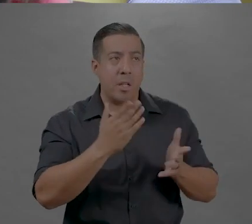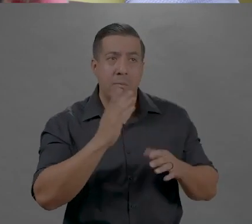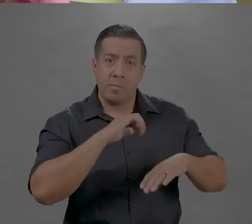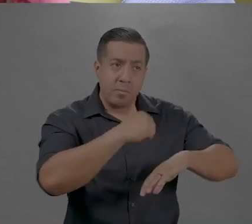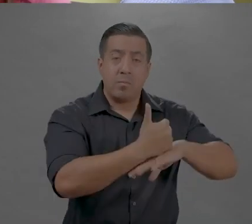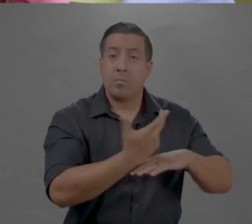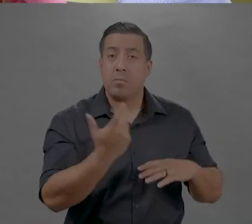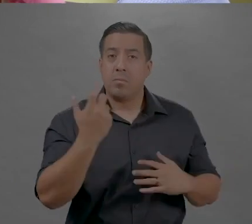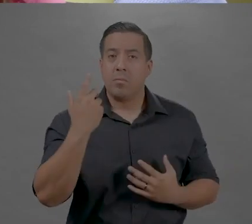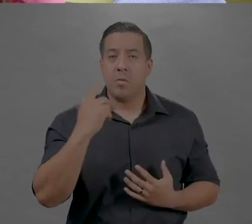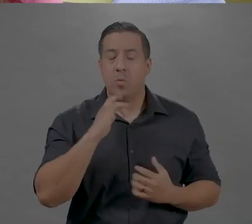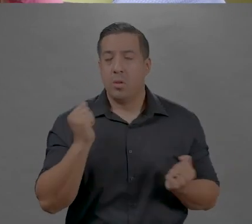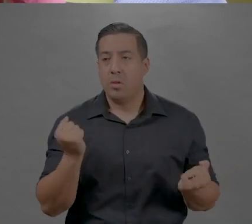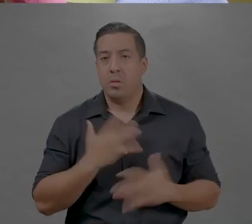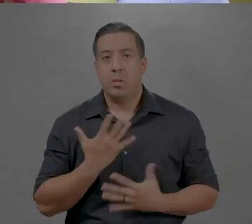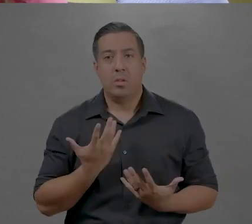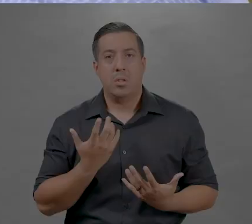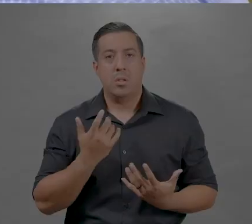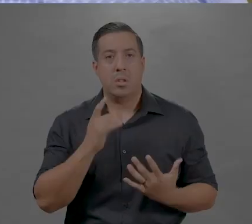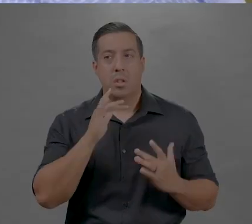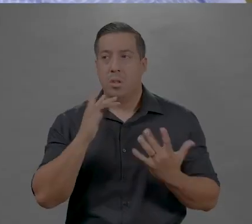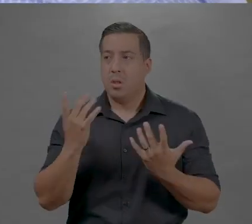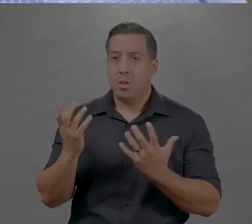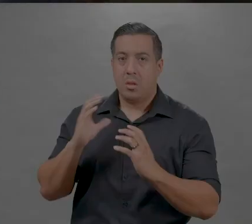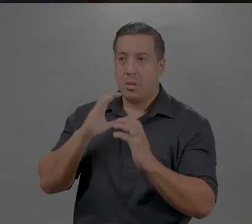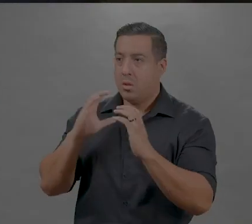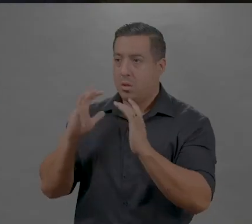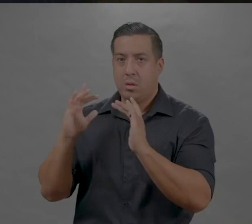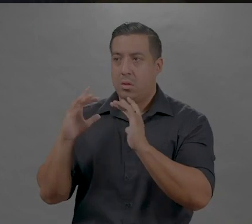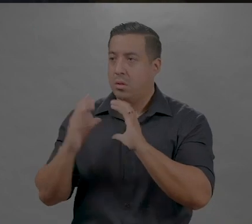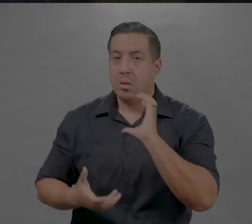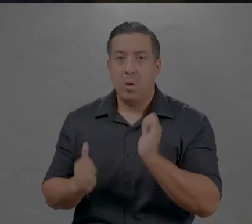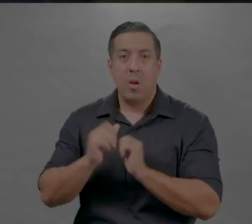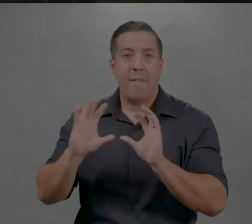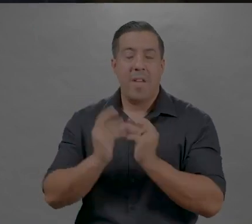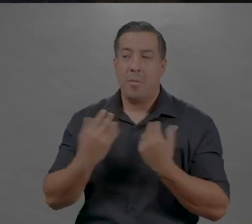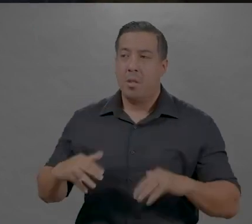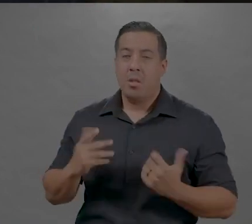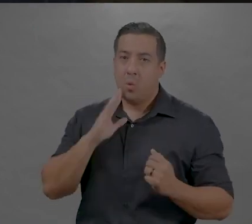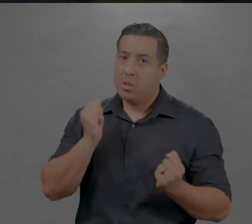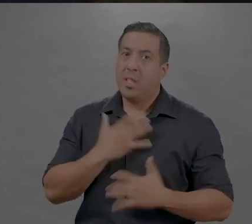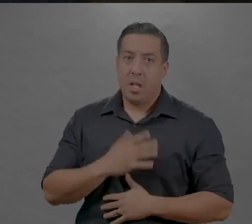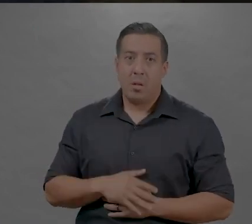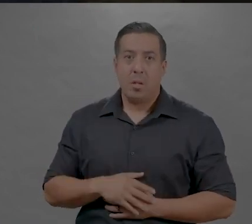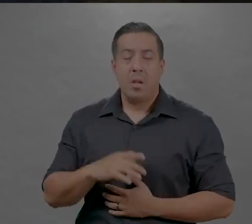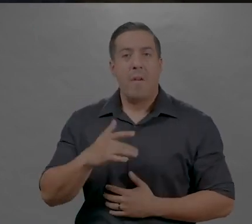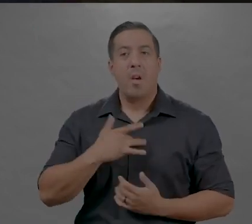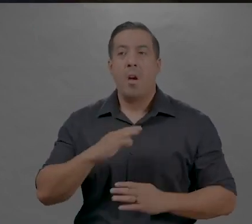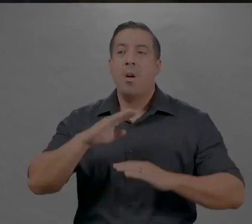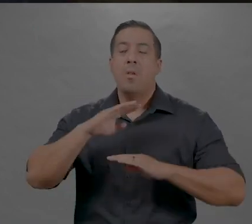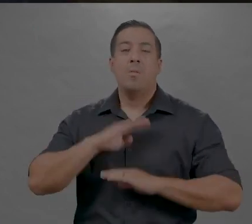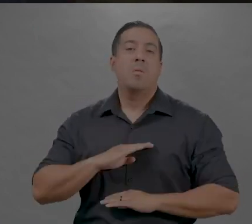as a continuity of operations plan. There's nothing more frightening than losing touch with your family in an emergency